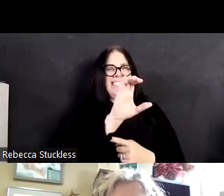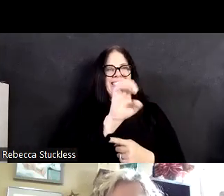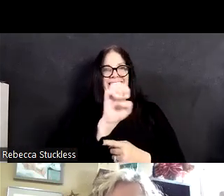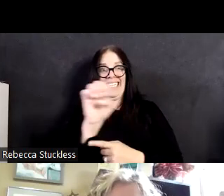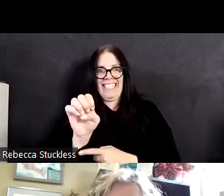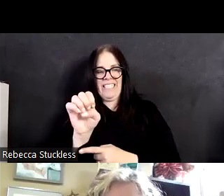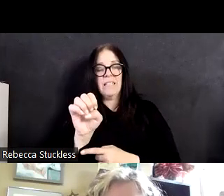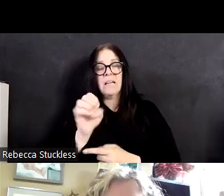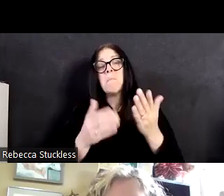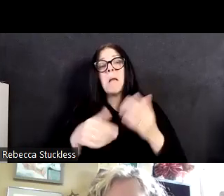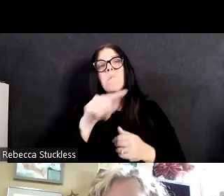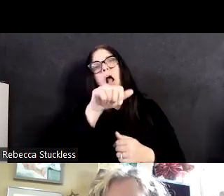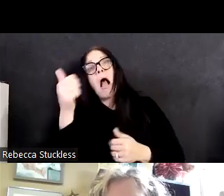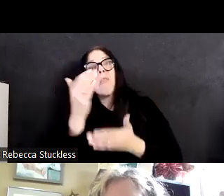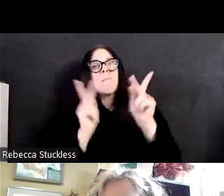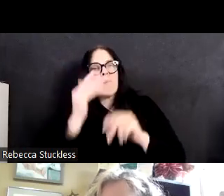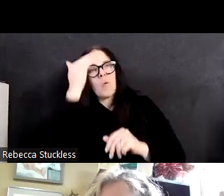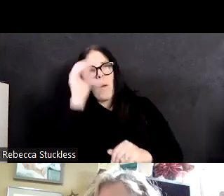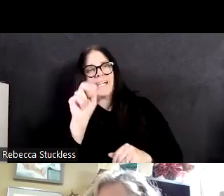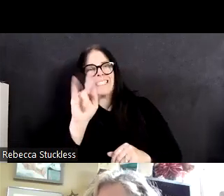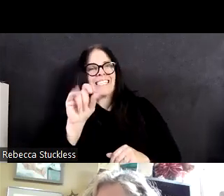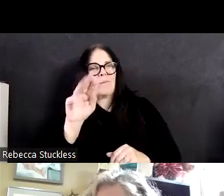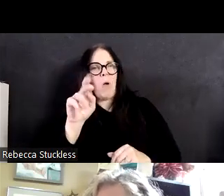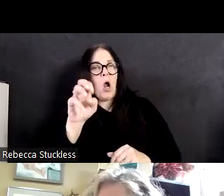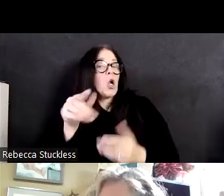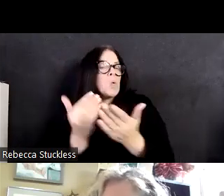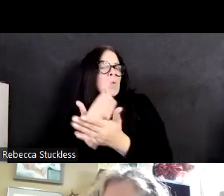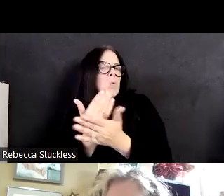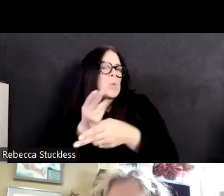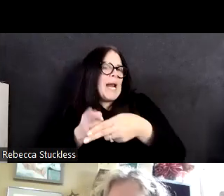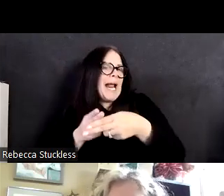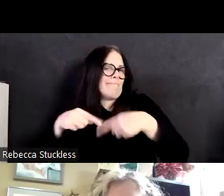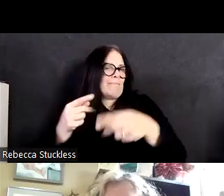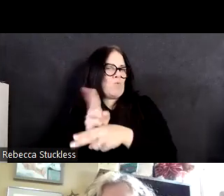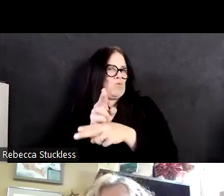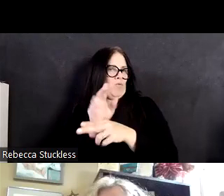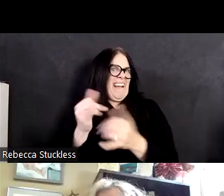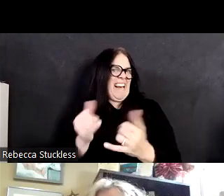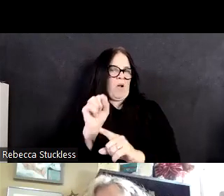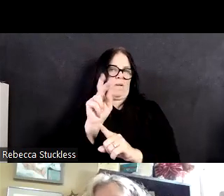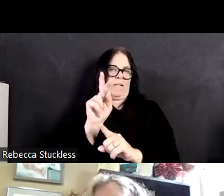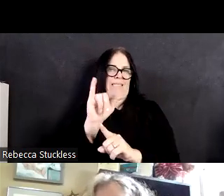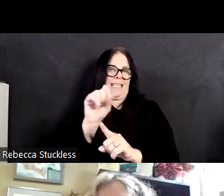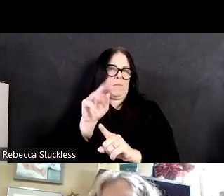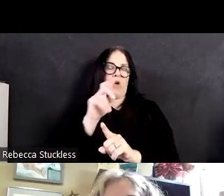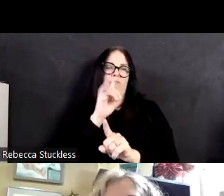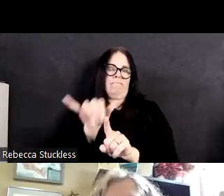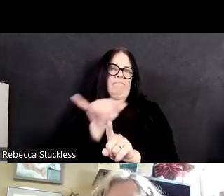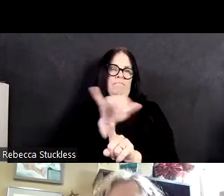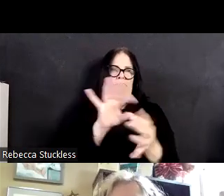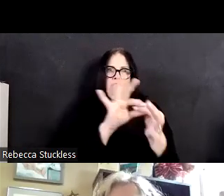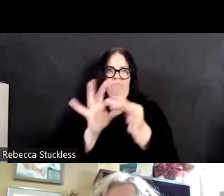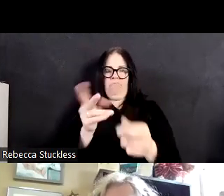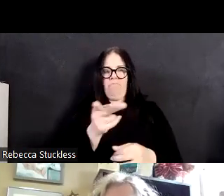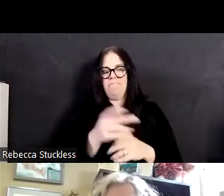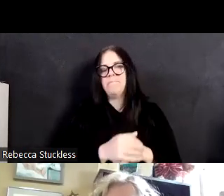with Skills Marker, which is the current term that we use for the assessments. Basically, Skills Marker has served a